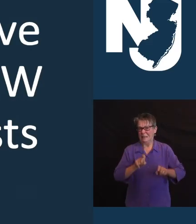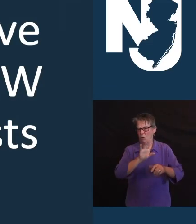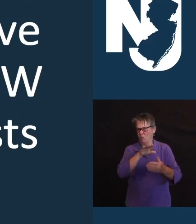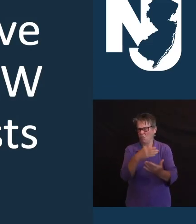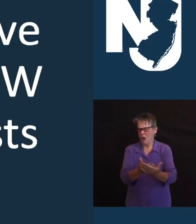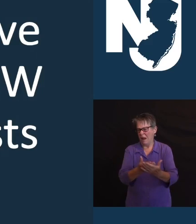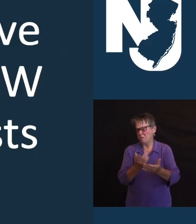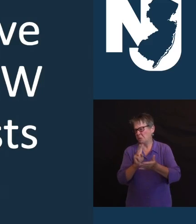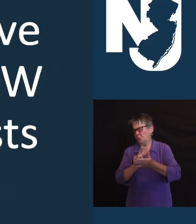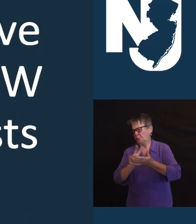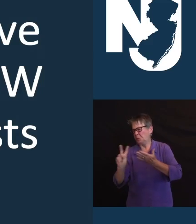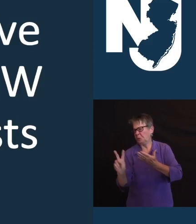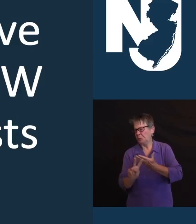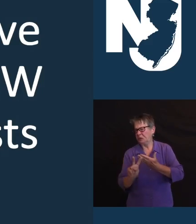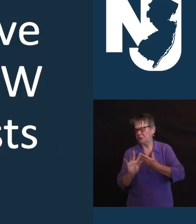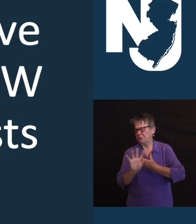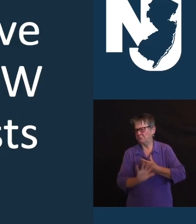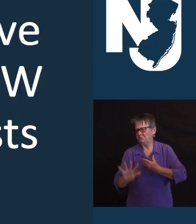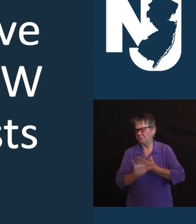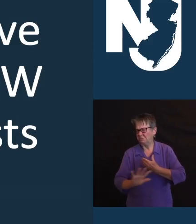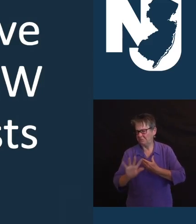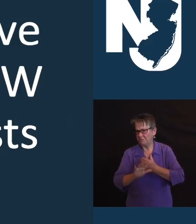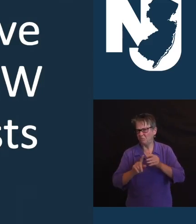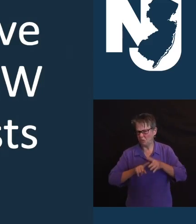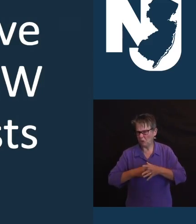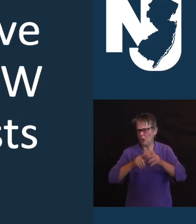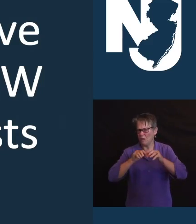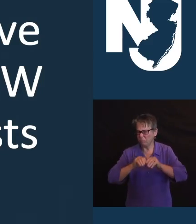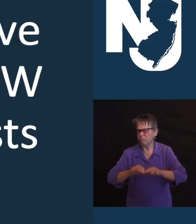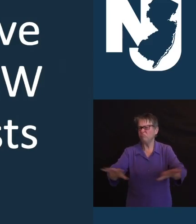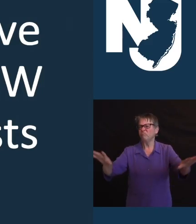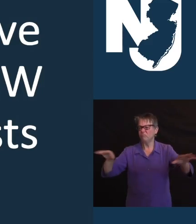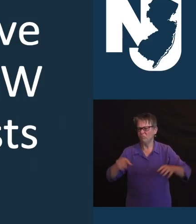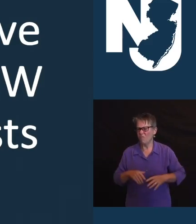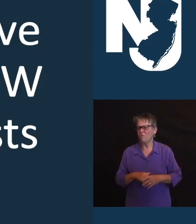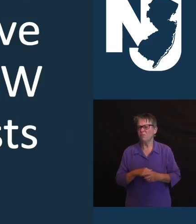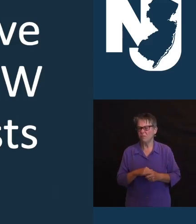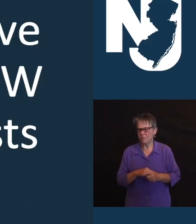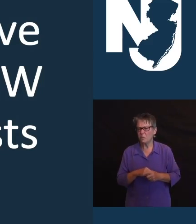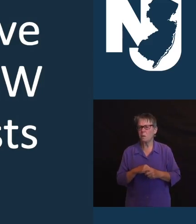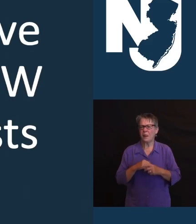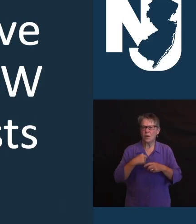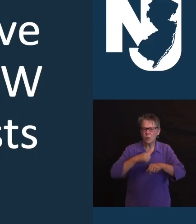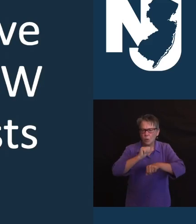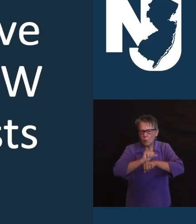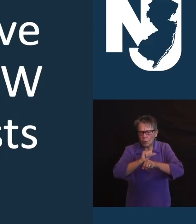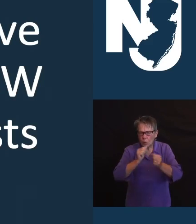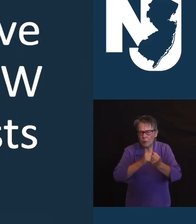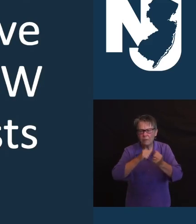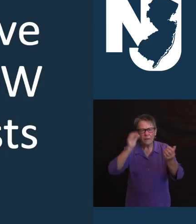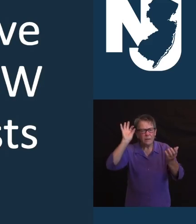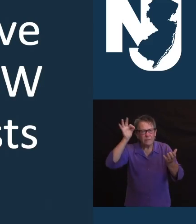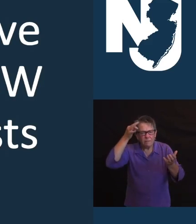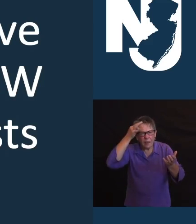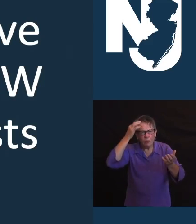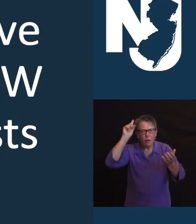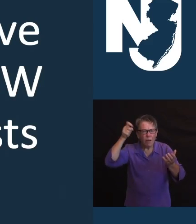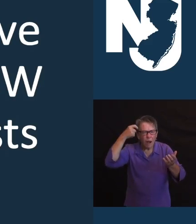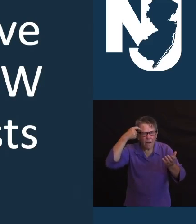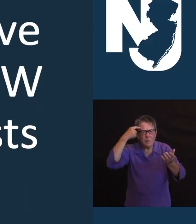Judy's leadership, we'll be working with our federal and local partners on a distribution plan. So this could be, if it comes